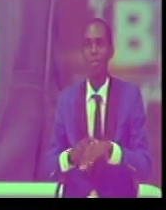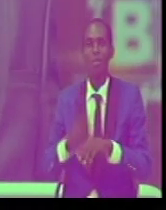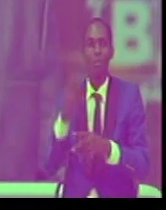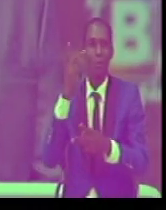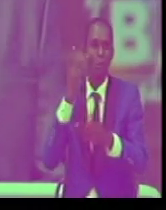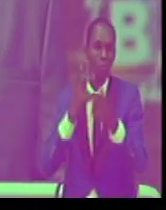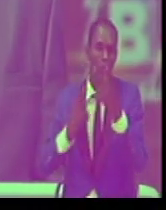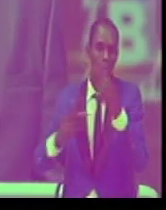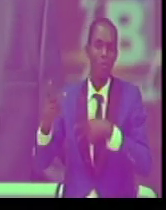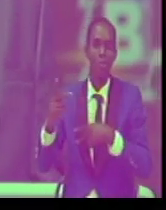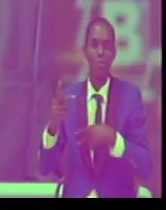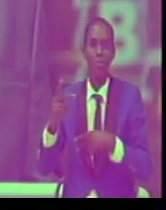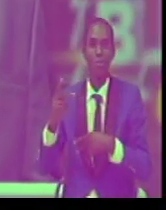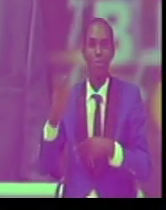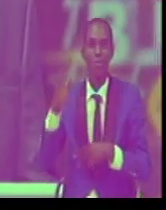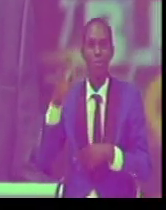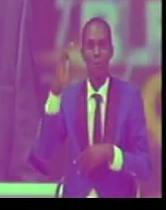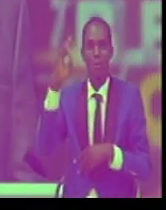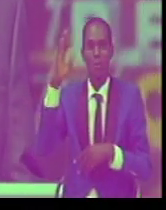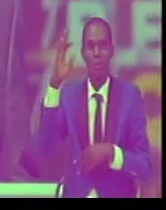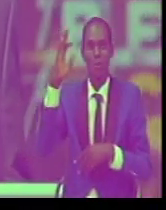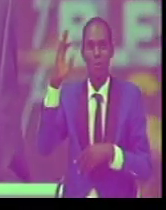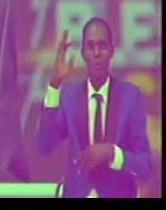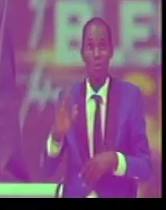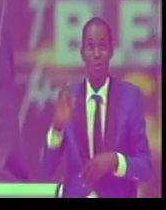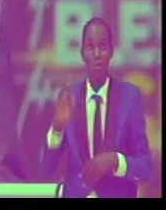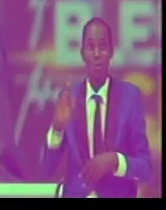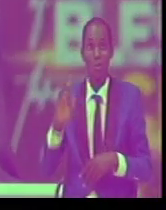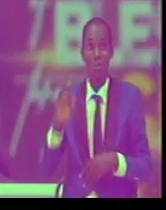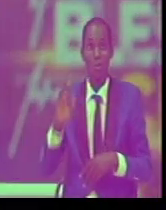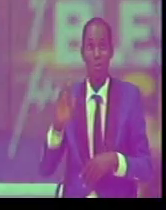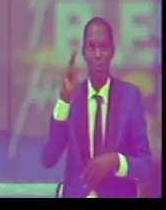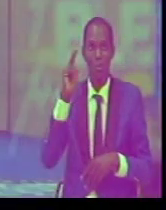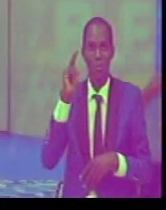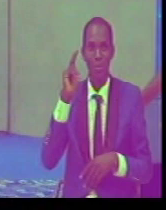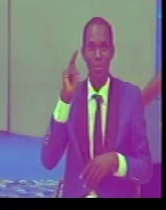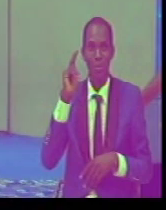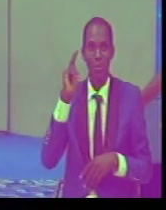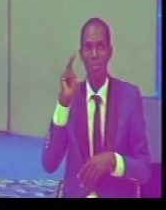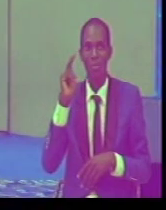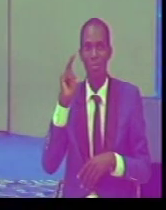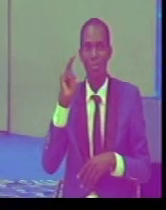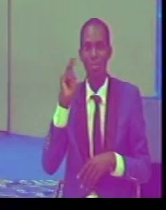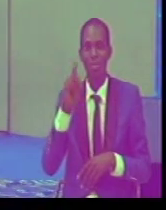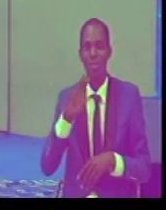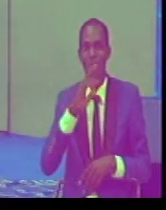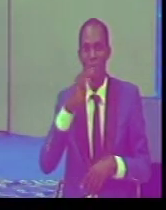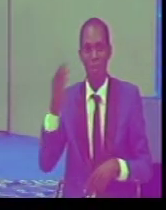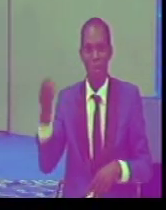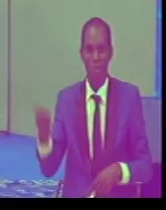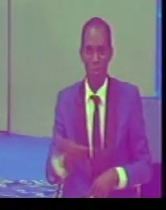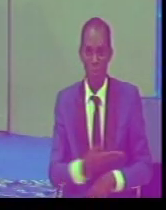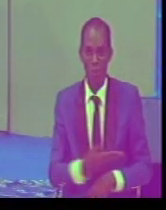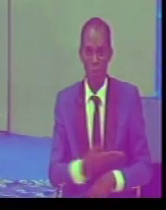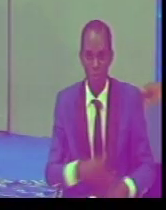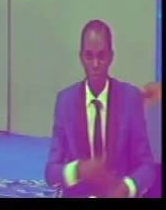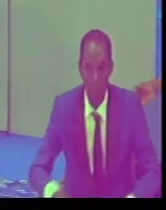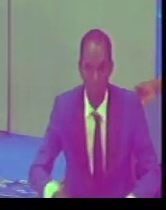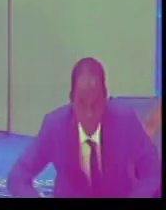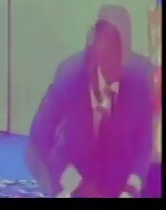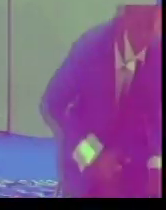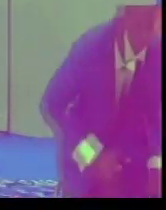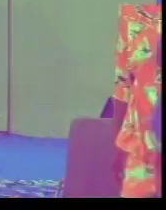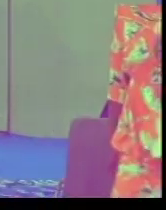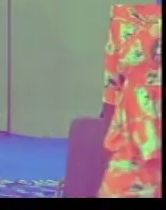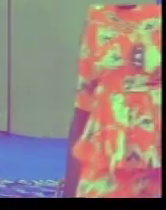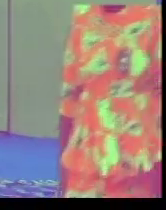time, Pastor Dr. W.F. Kumuyi, as he stormed the whole world with this crusade. You are